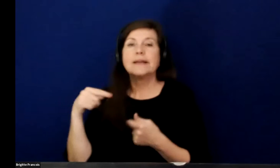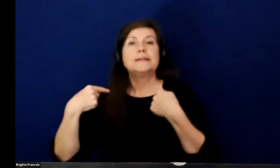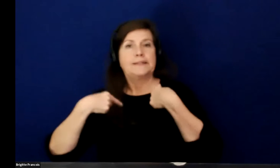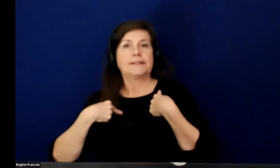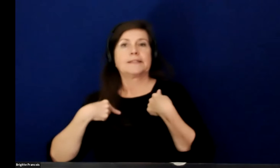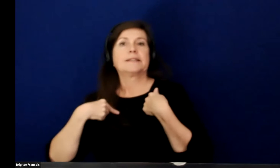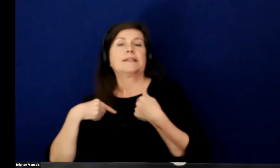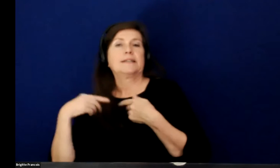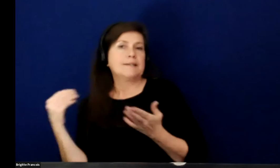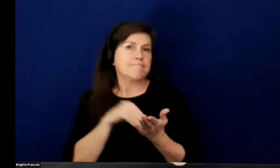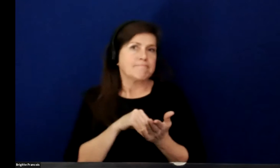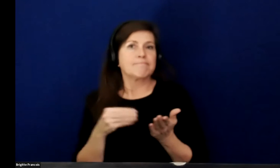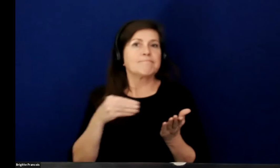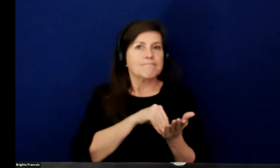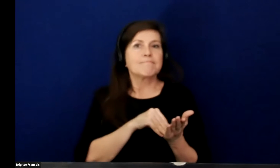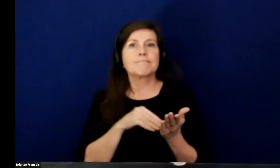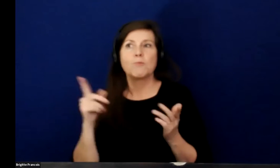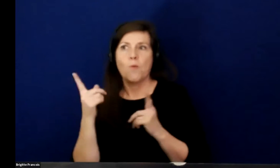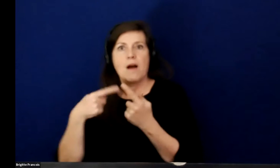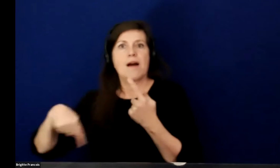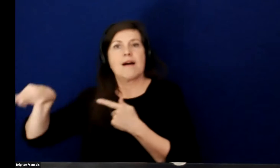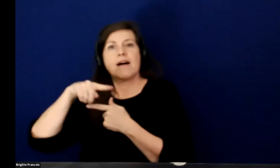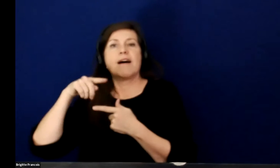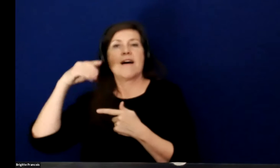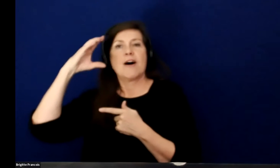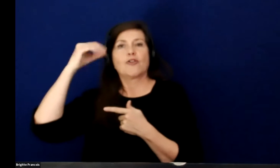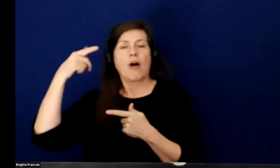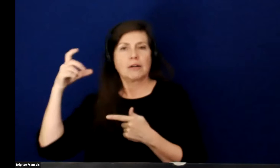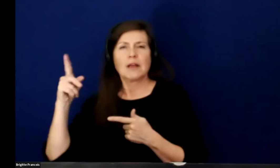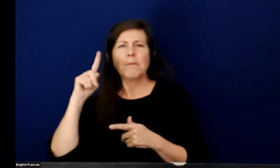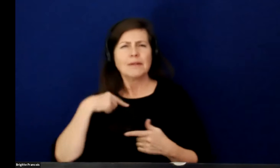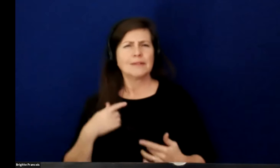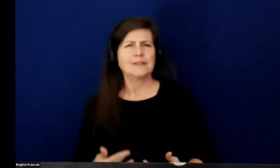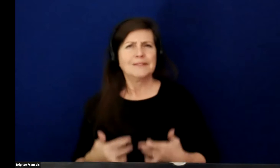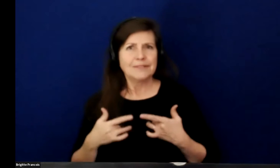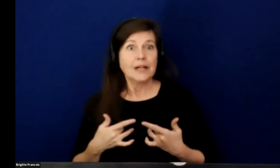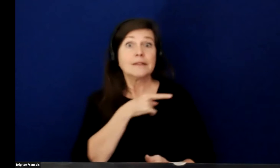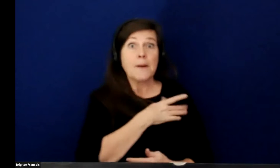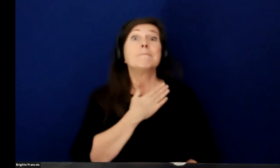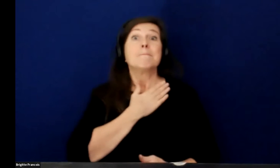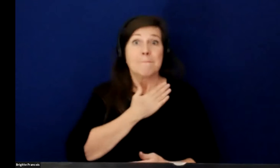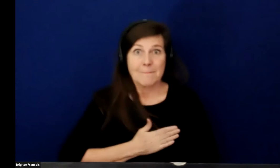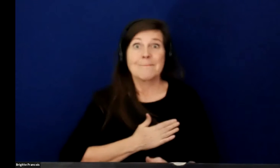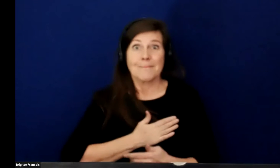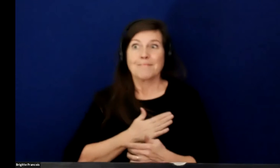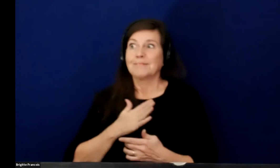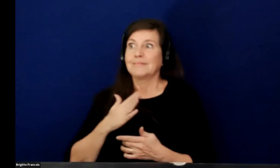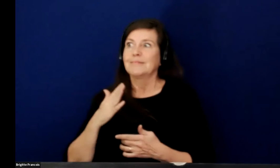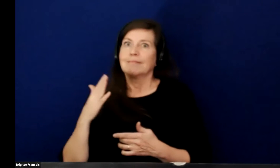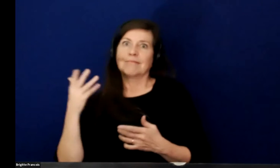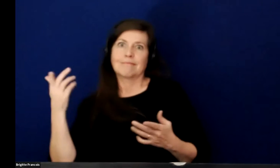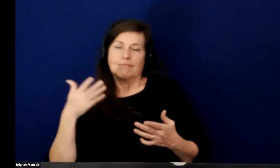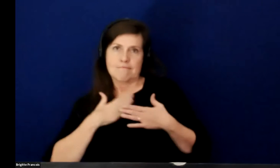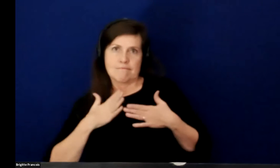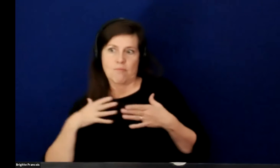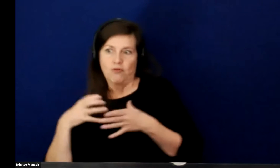missed? And those times it felt like they actually wanted our input, and that what we said